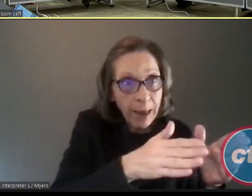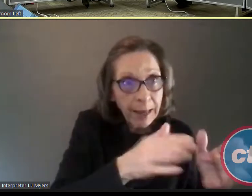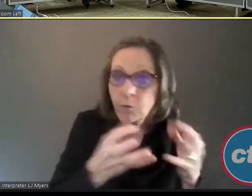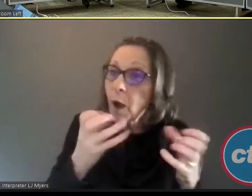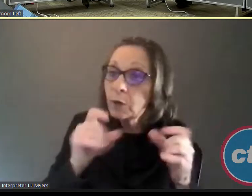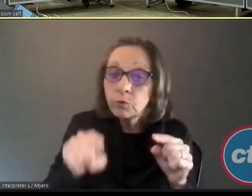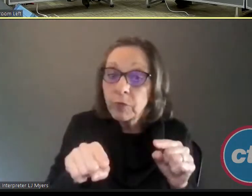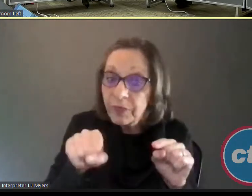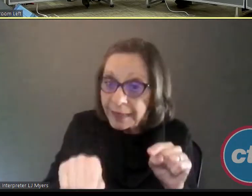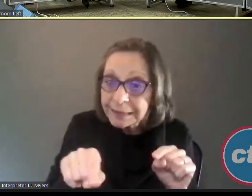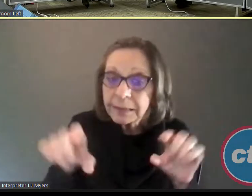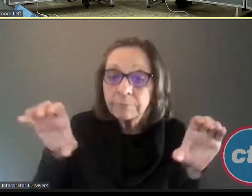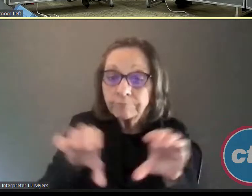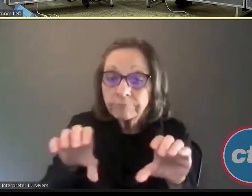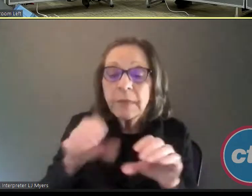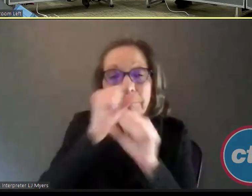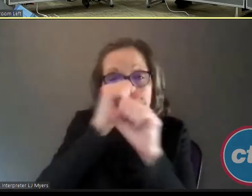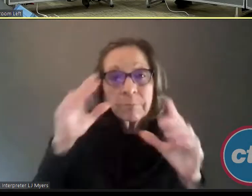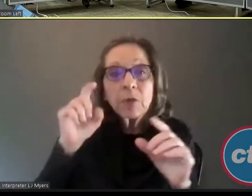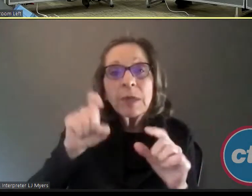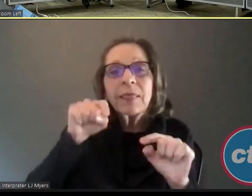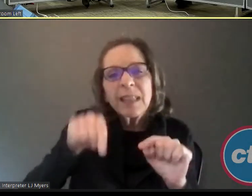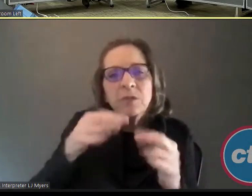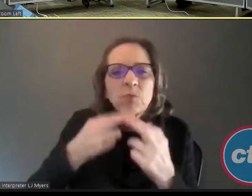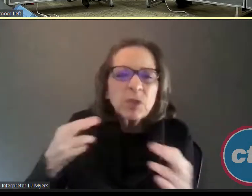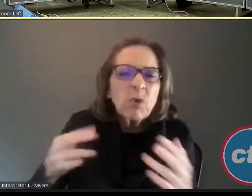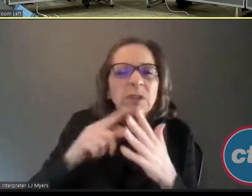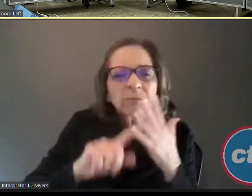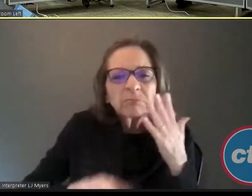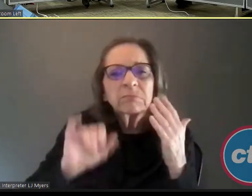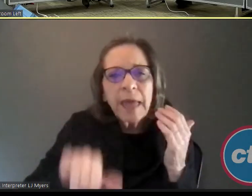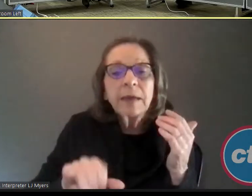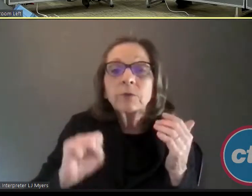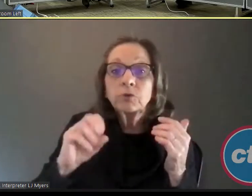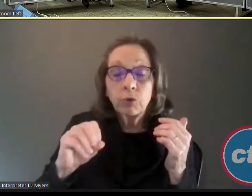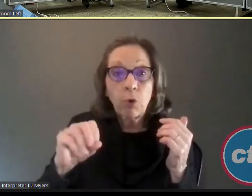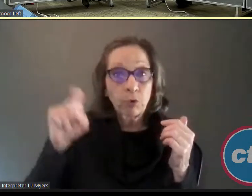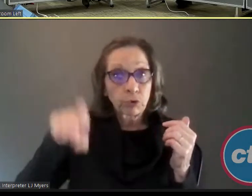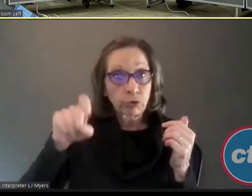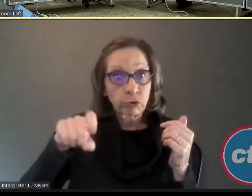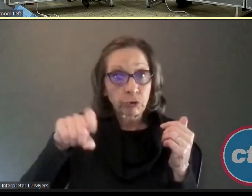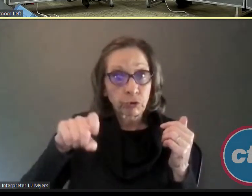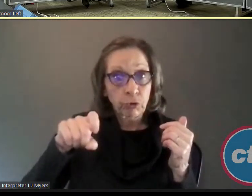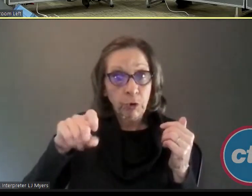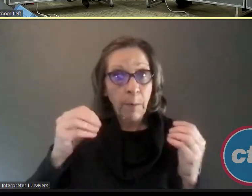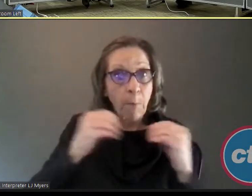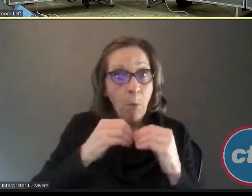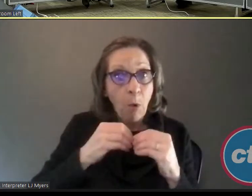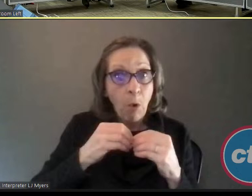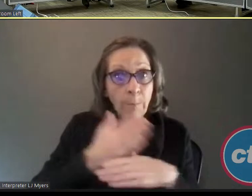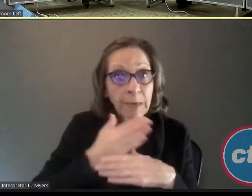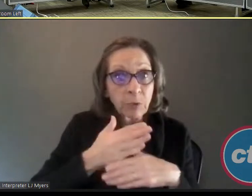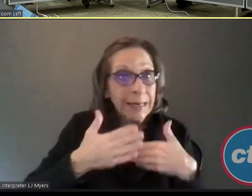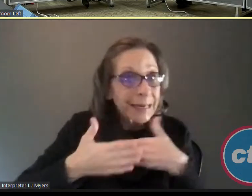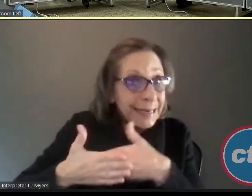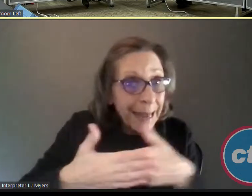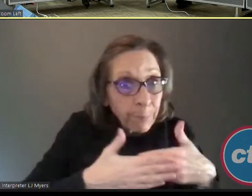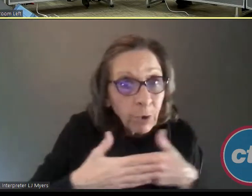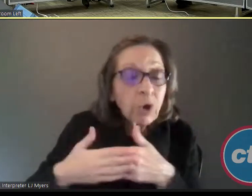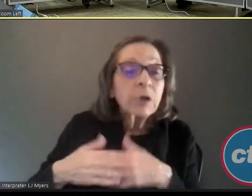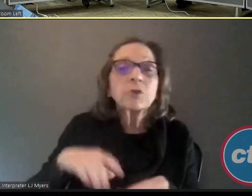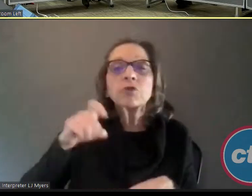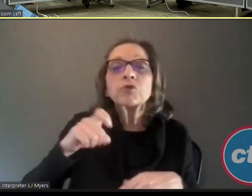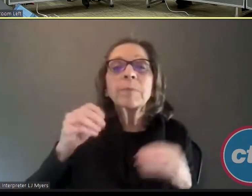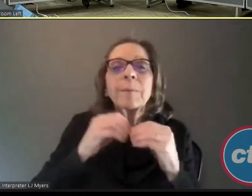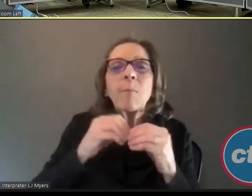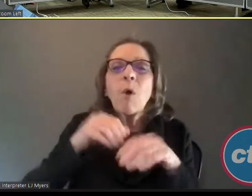this, this is how many resources you'll need to do that. And so should it be more between neighborhoods? Should it be more in the